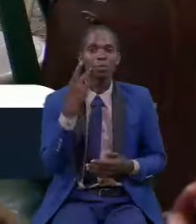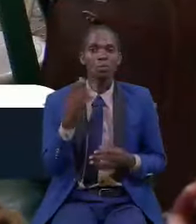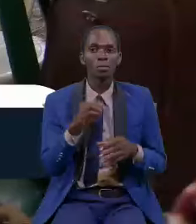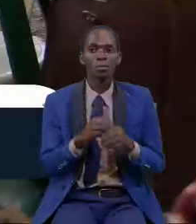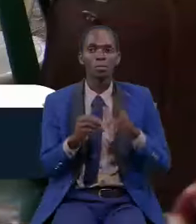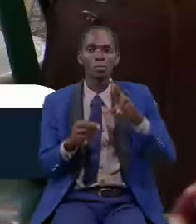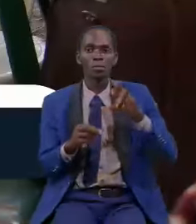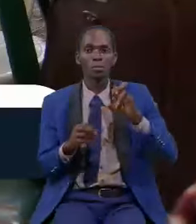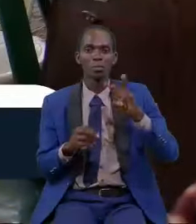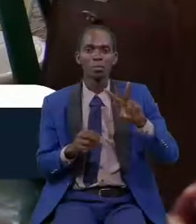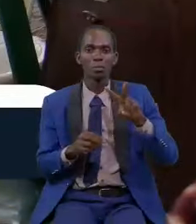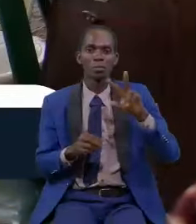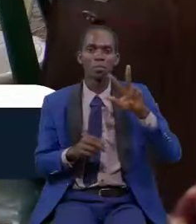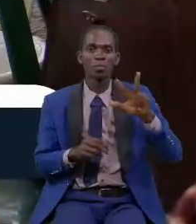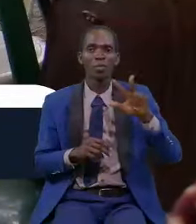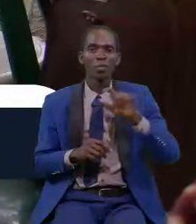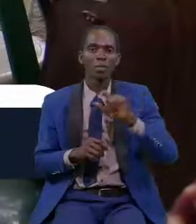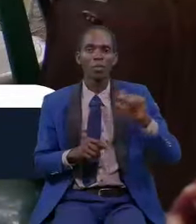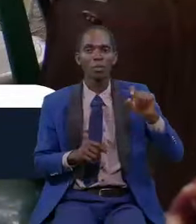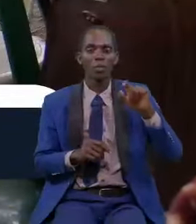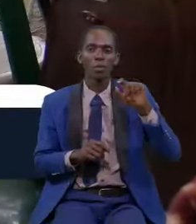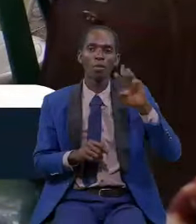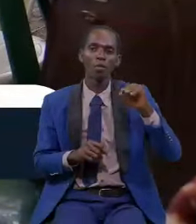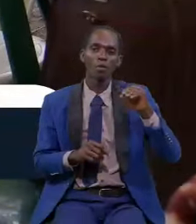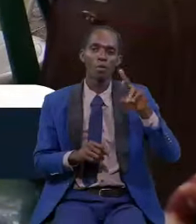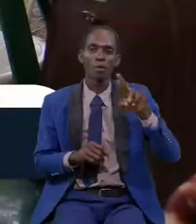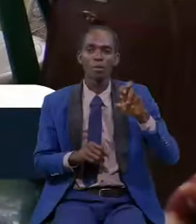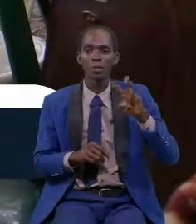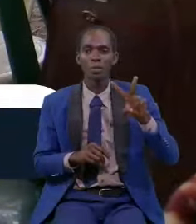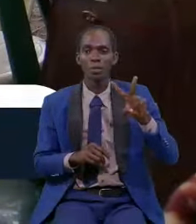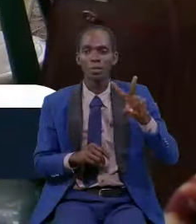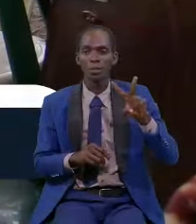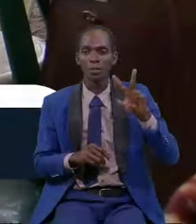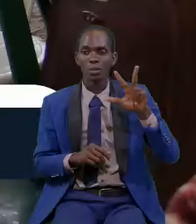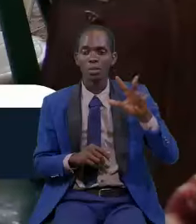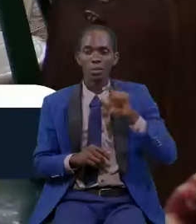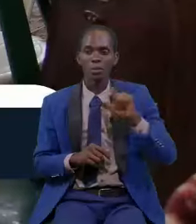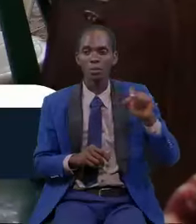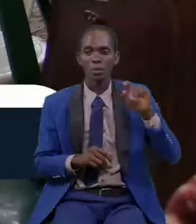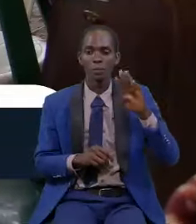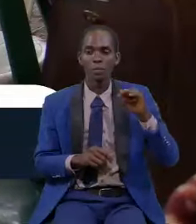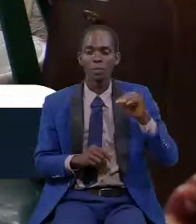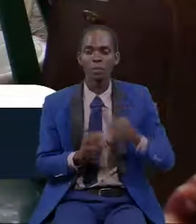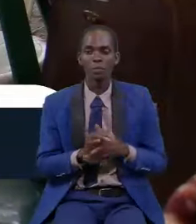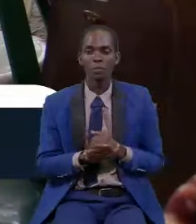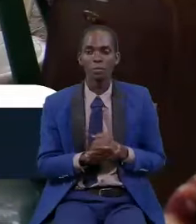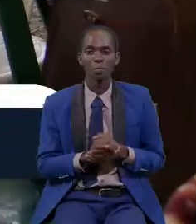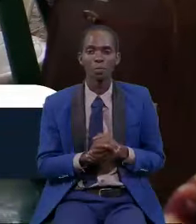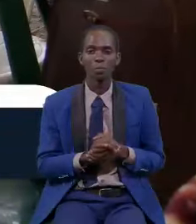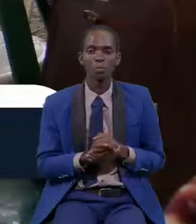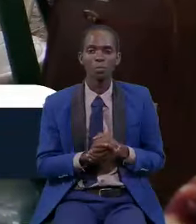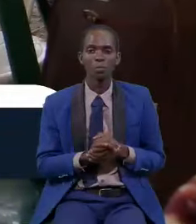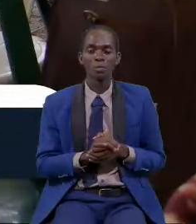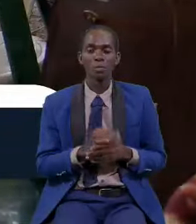chapter 3, reading from verse 14. Revelation chapter 3, verse 14. And unto